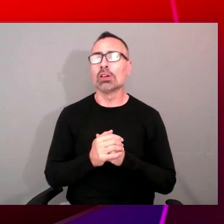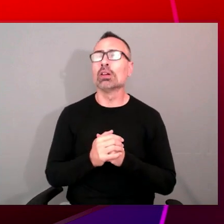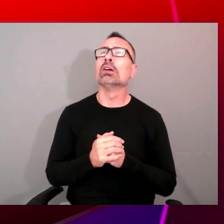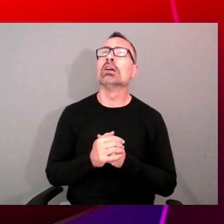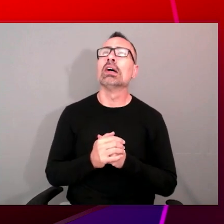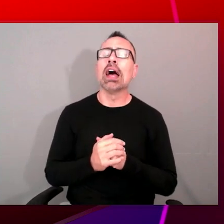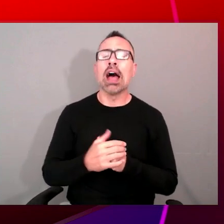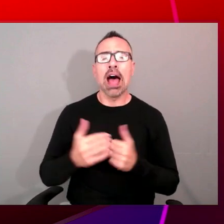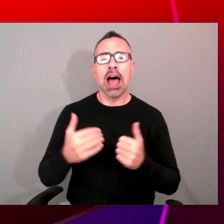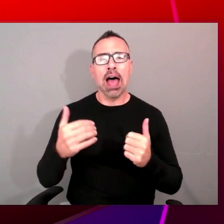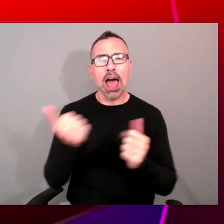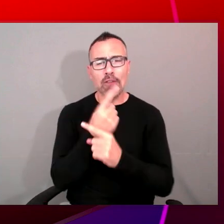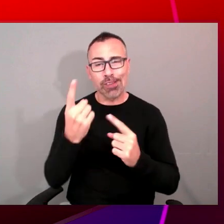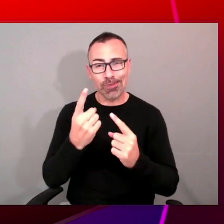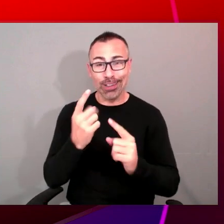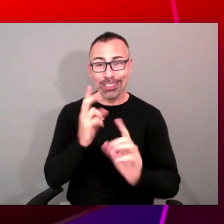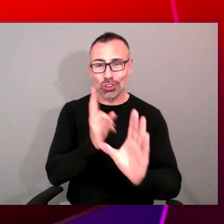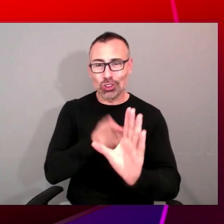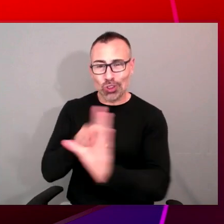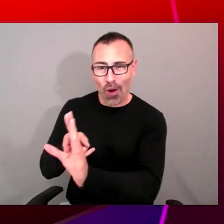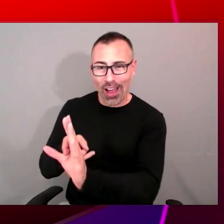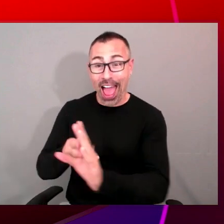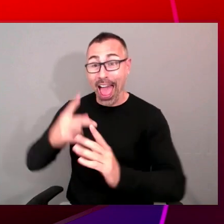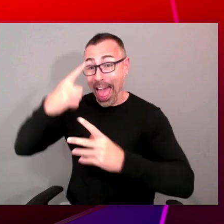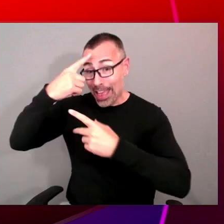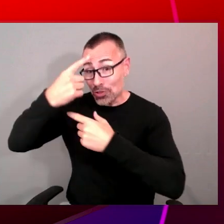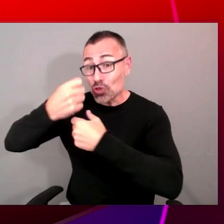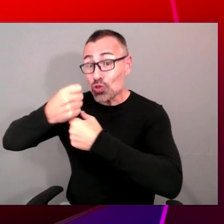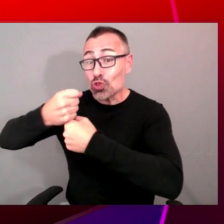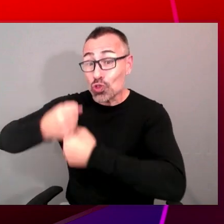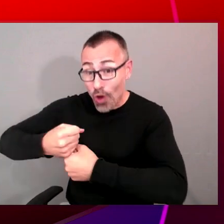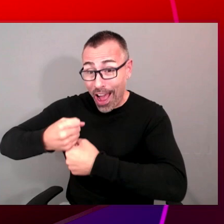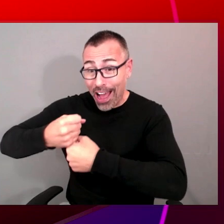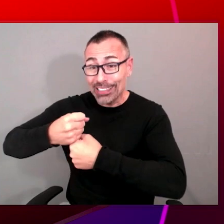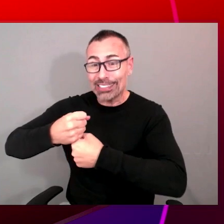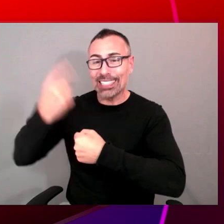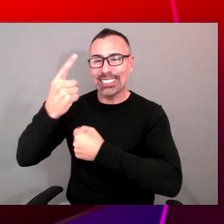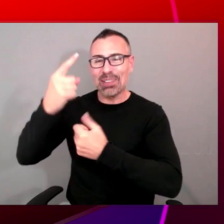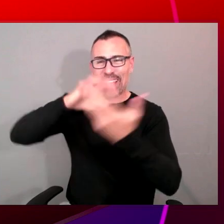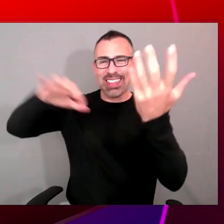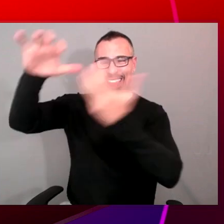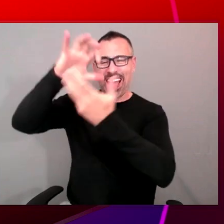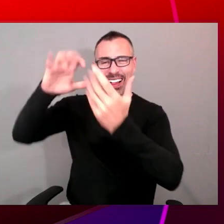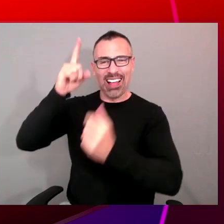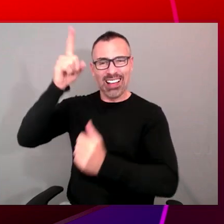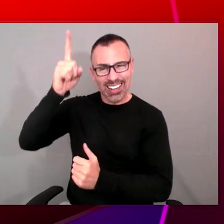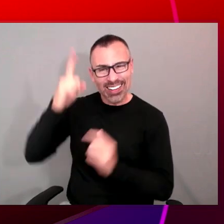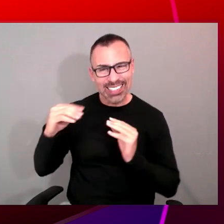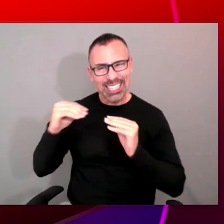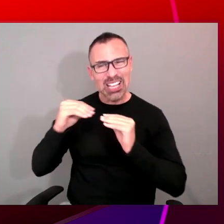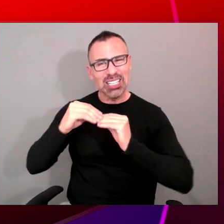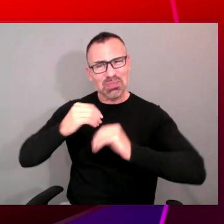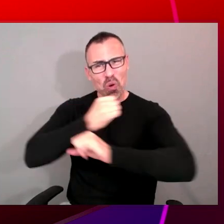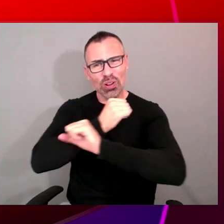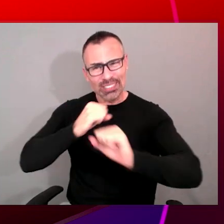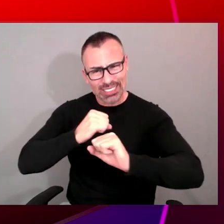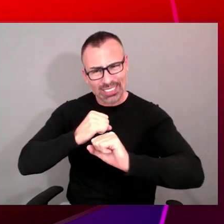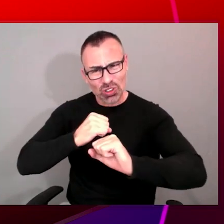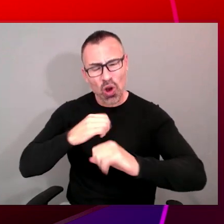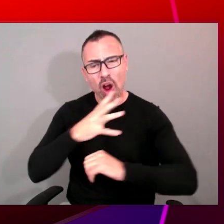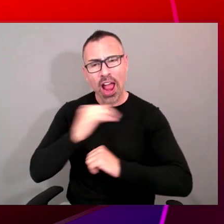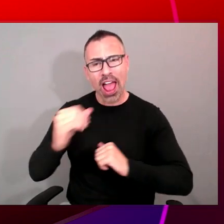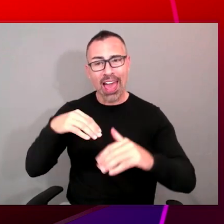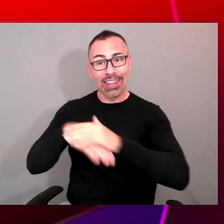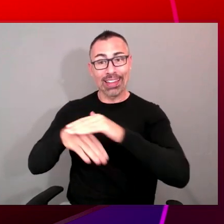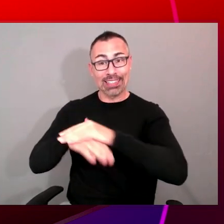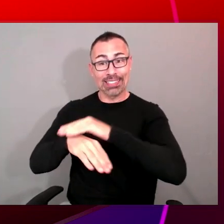and trust that in fact something in the cloud is more secure and accessible than a normal spinning